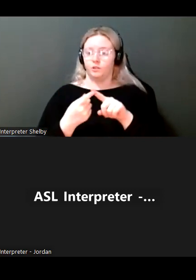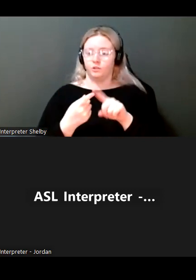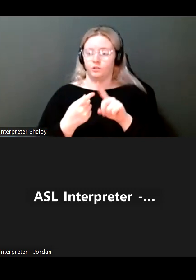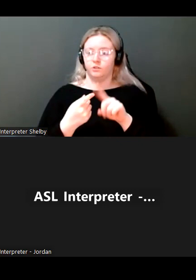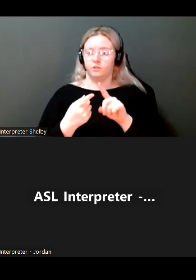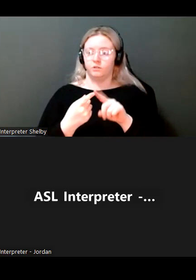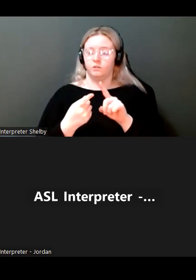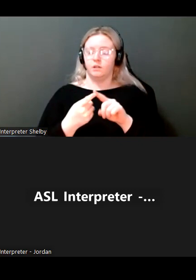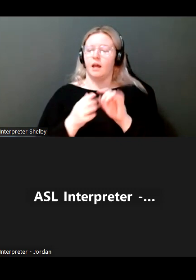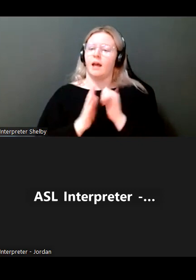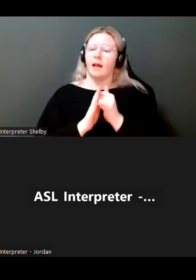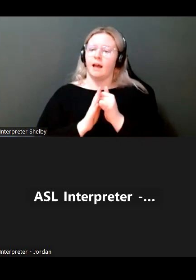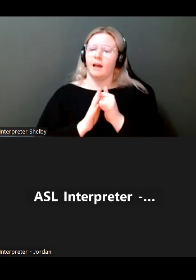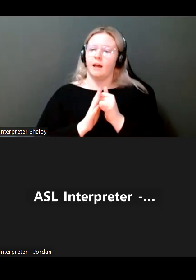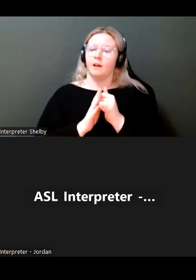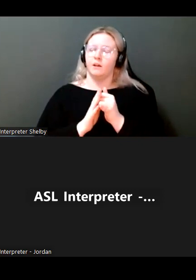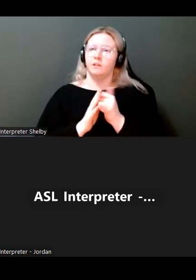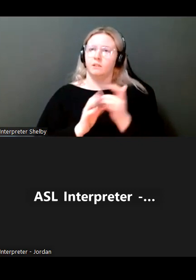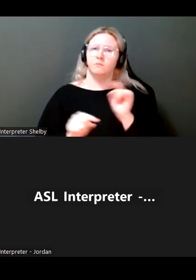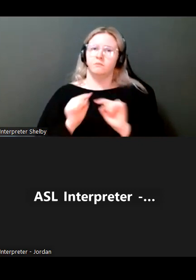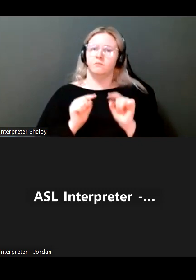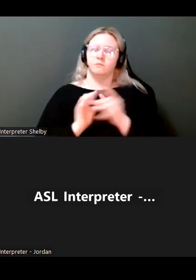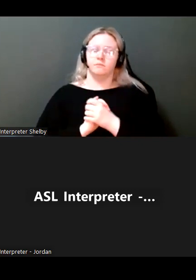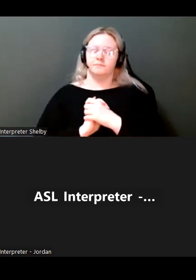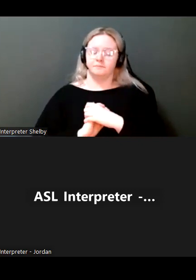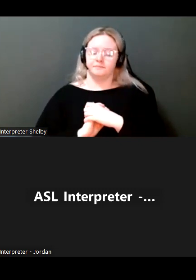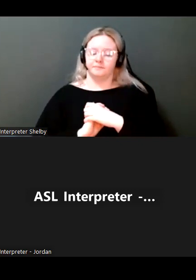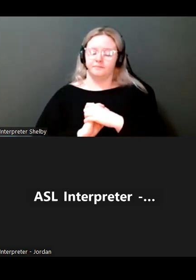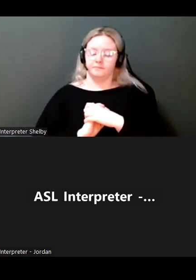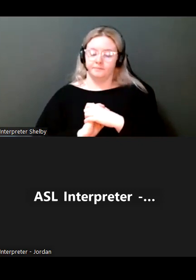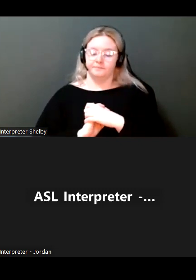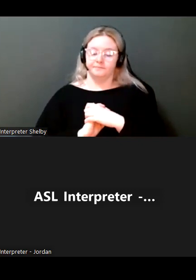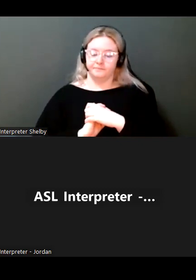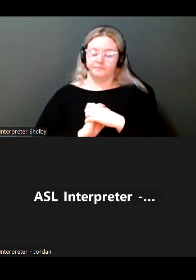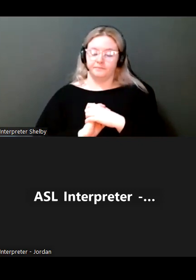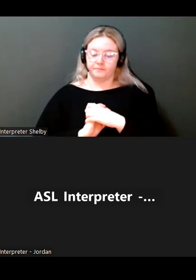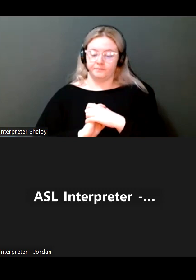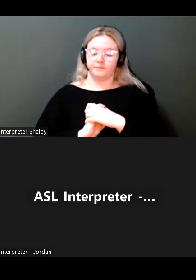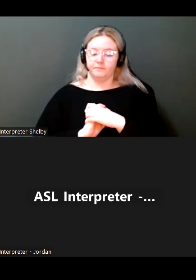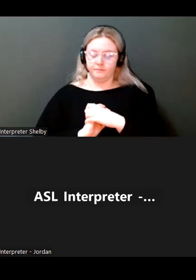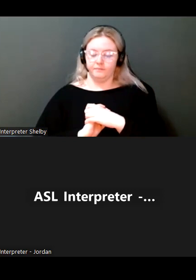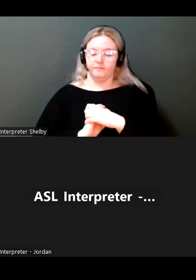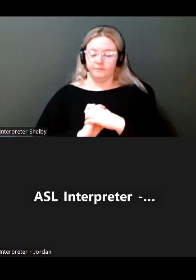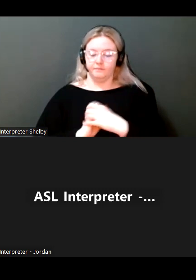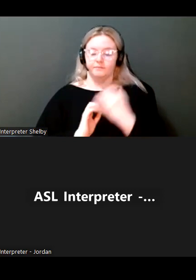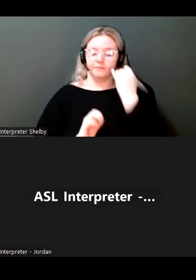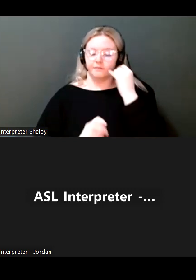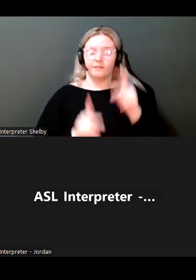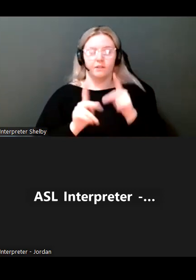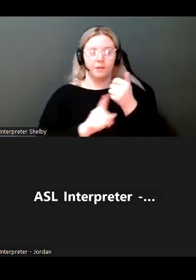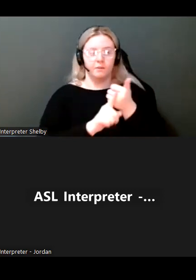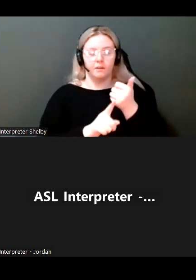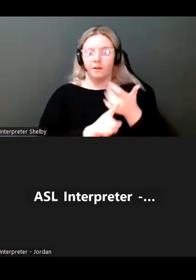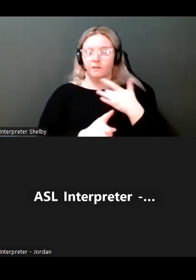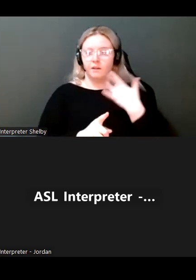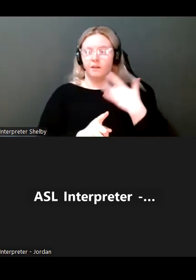people help? I'm sorry, let me do that again. How can we help people who find that they are slowing down and becoming